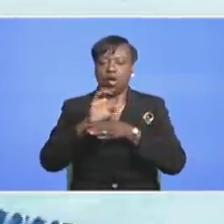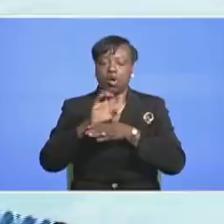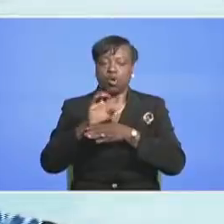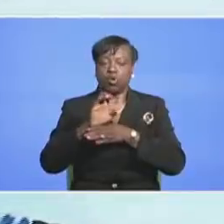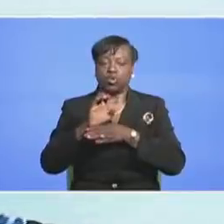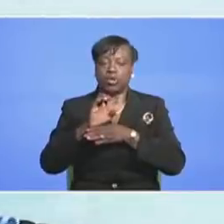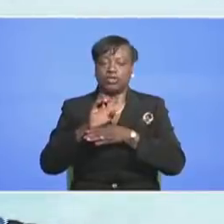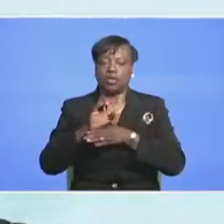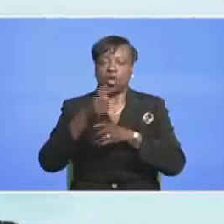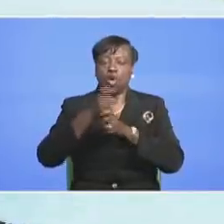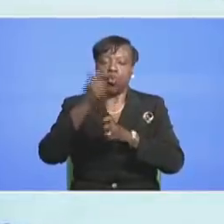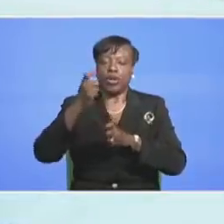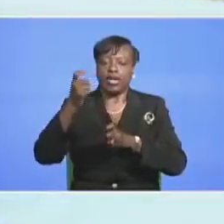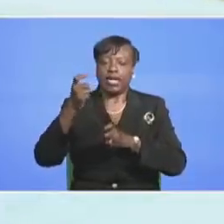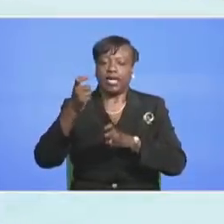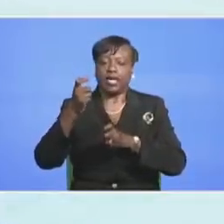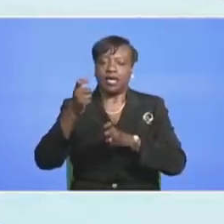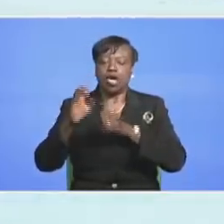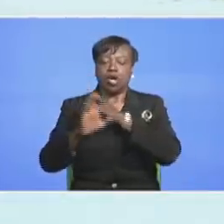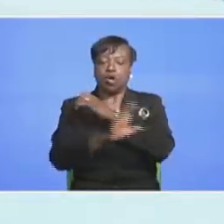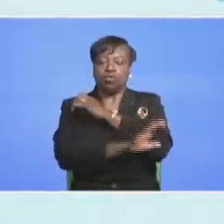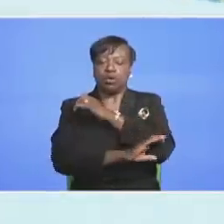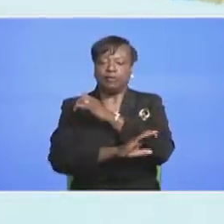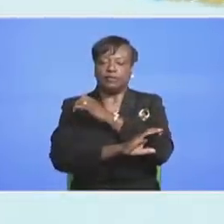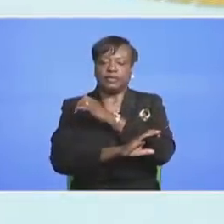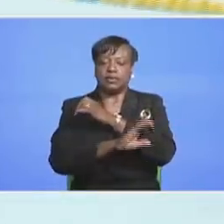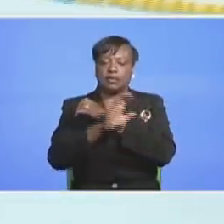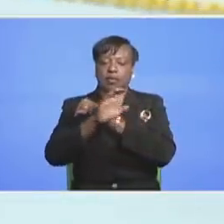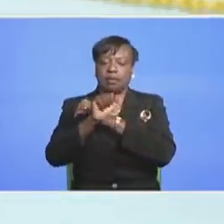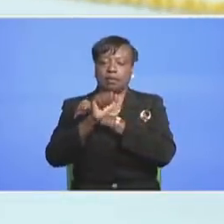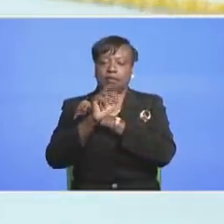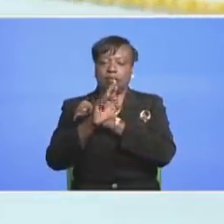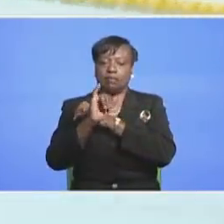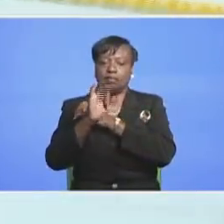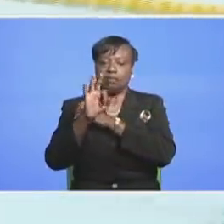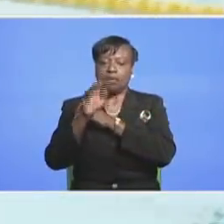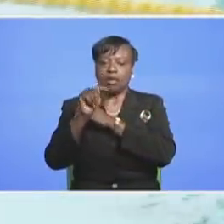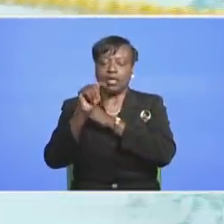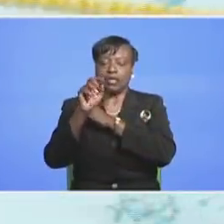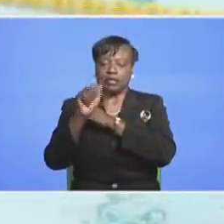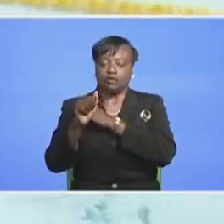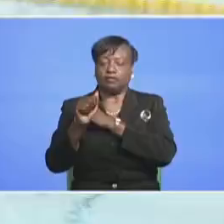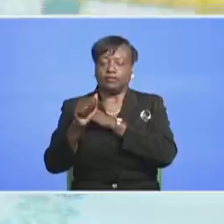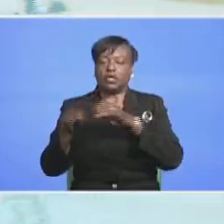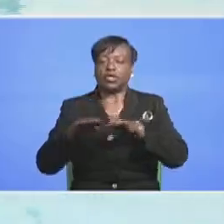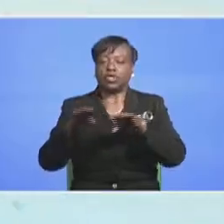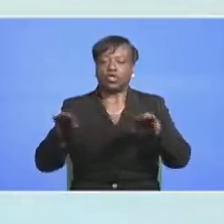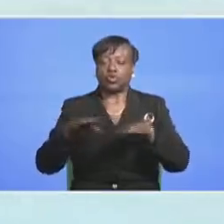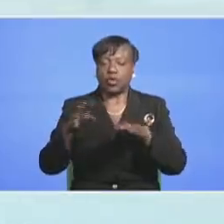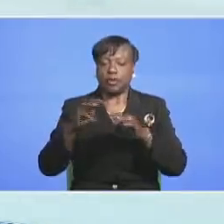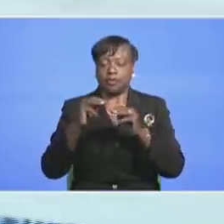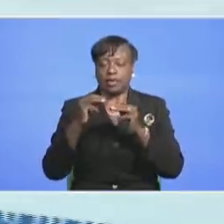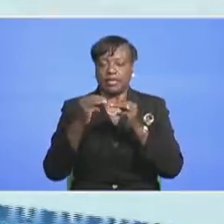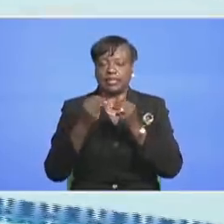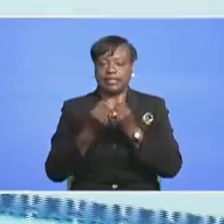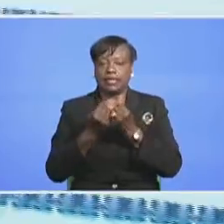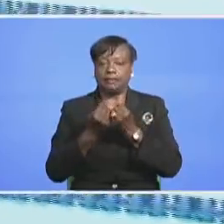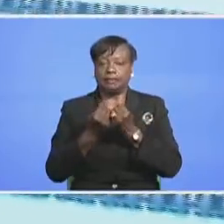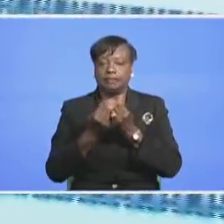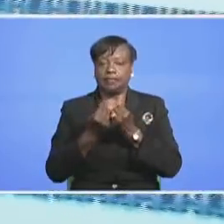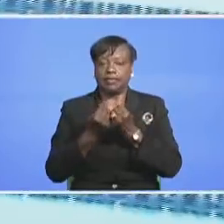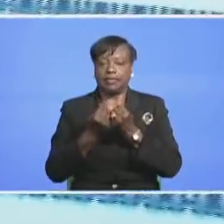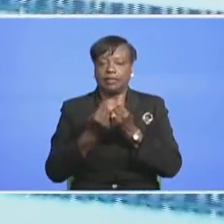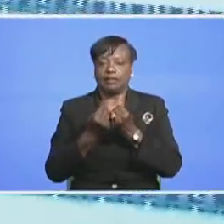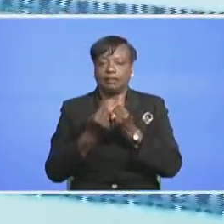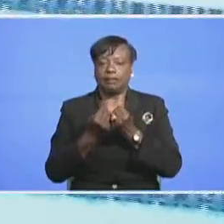Carifta swim team wore a different hat. McPhee works closely with the parents of the swimmers in Mako Swim Club to ensure that